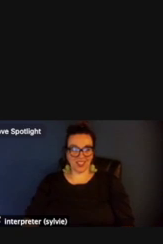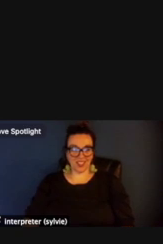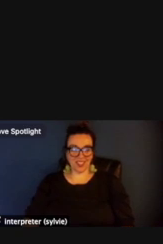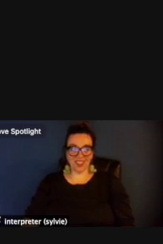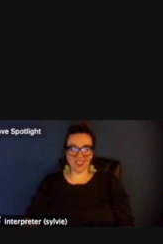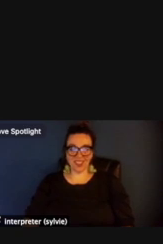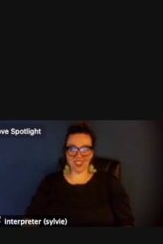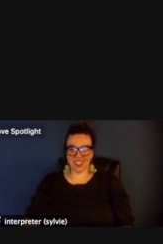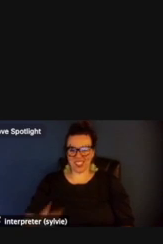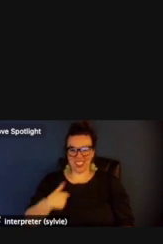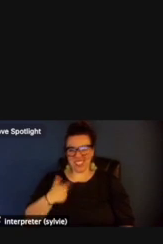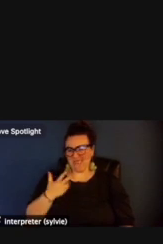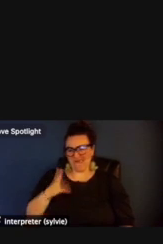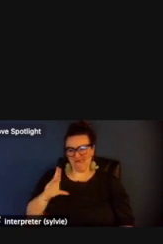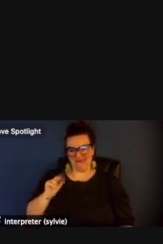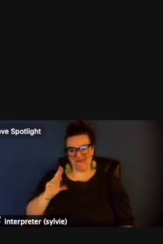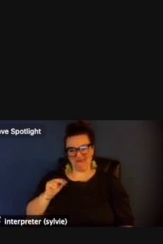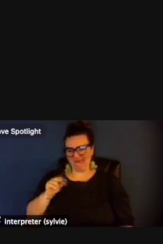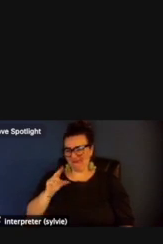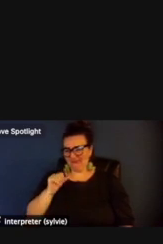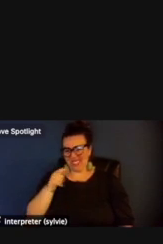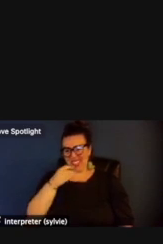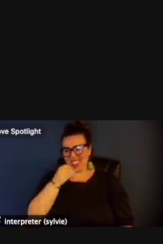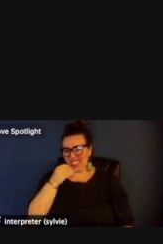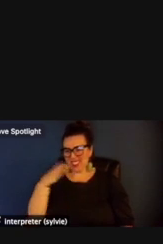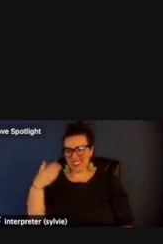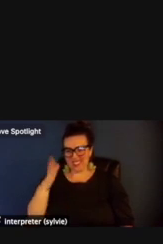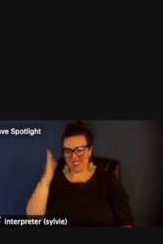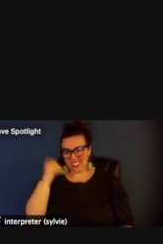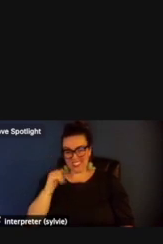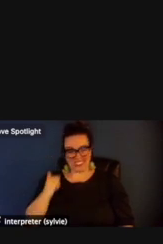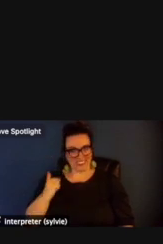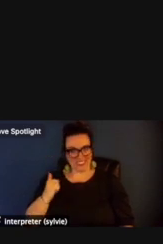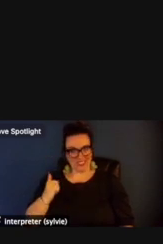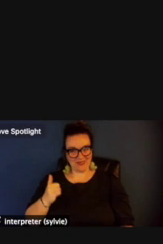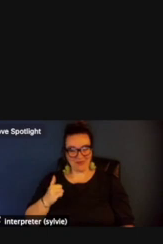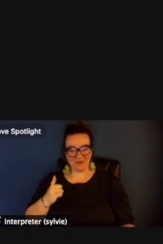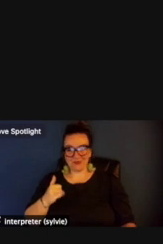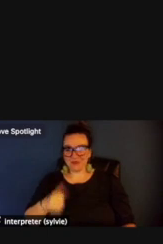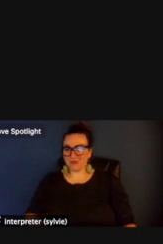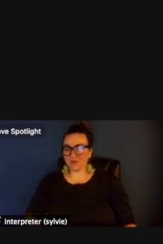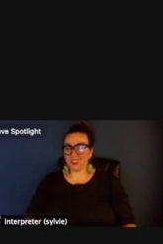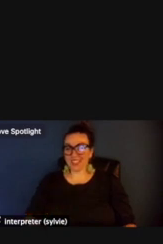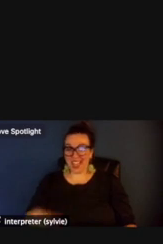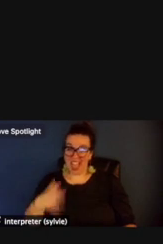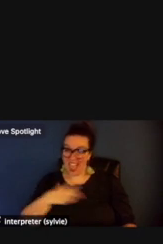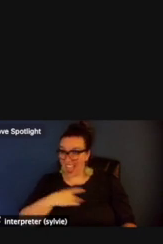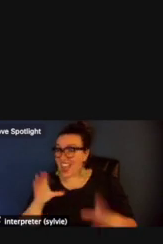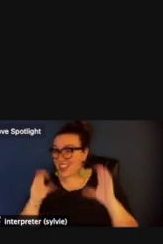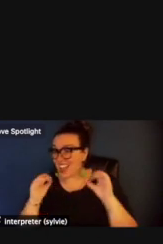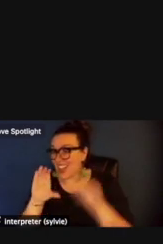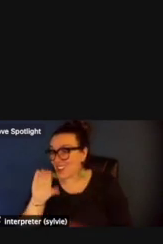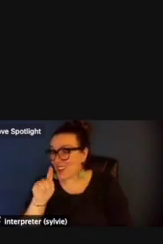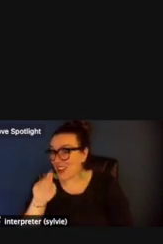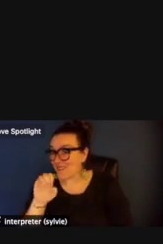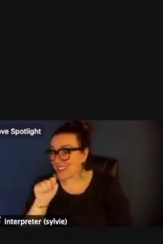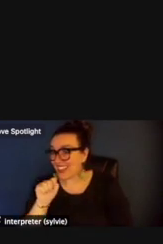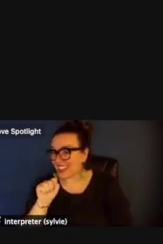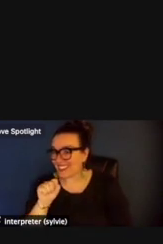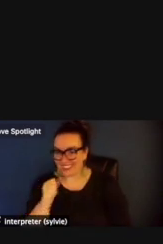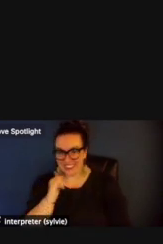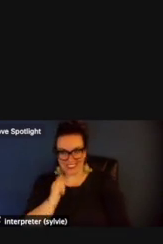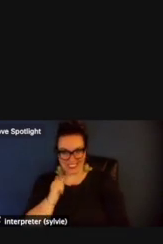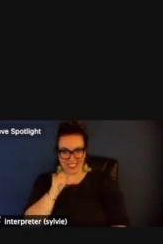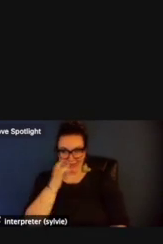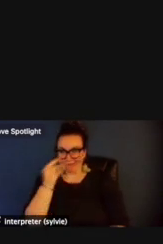So, I don't do fish heads. I don't do fish heads either. So this is I do crab cake. I do those too. They're very good.